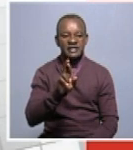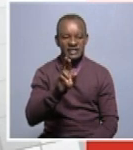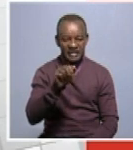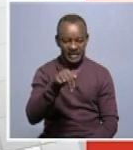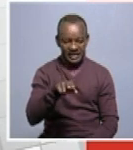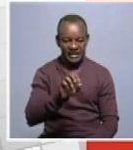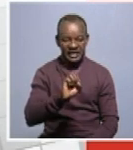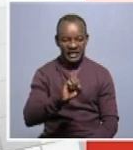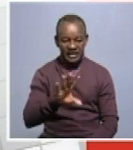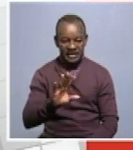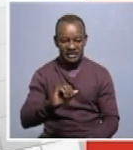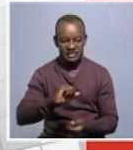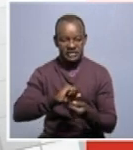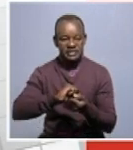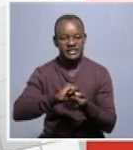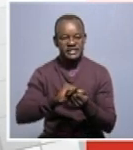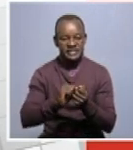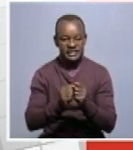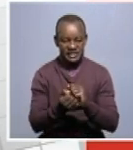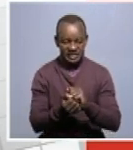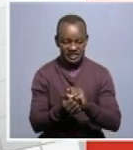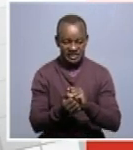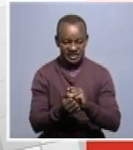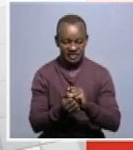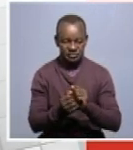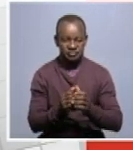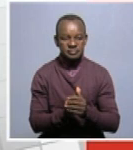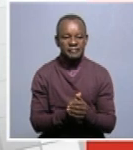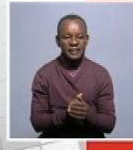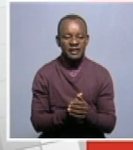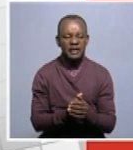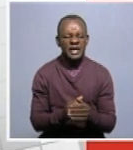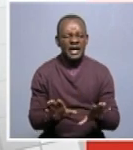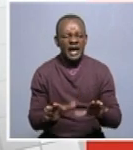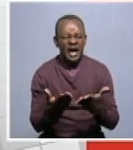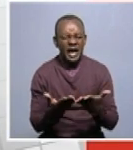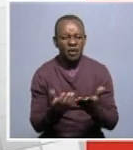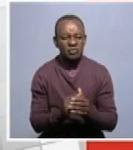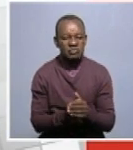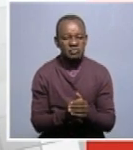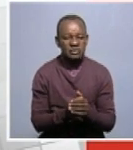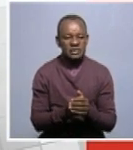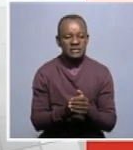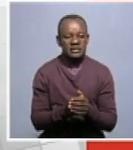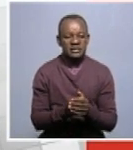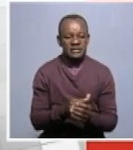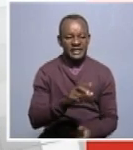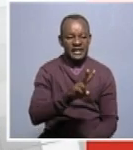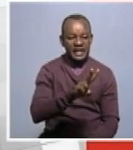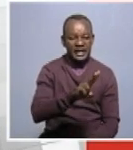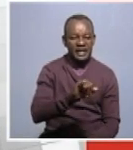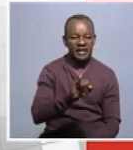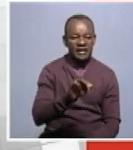changes, which may include an increased transmissibility of the virus among